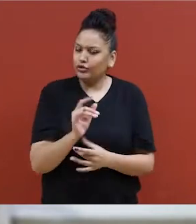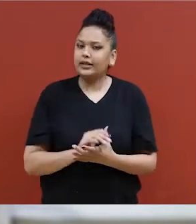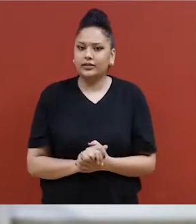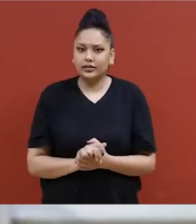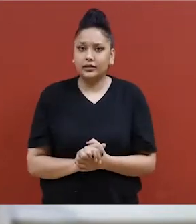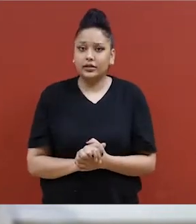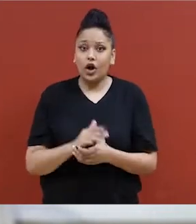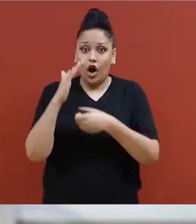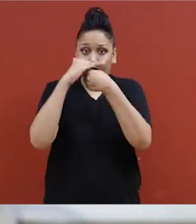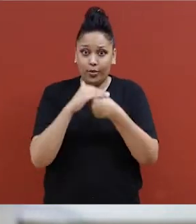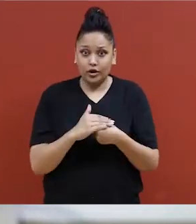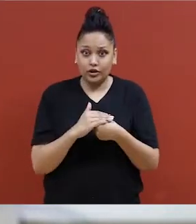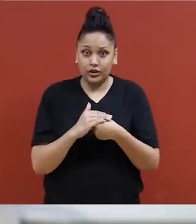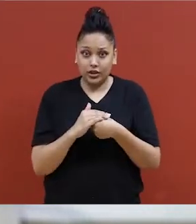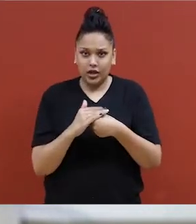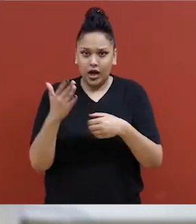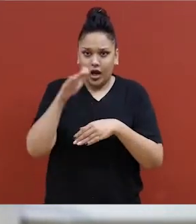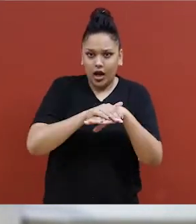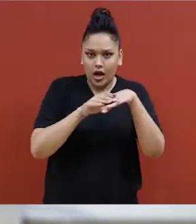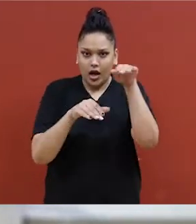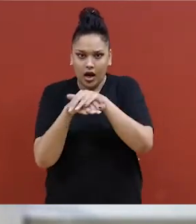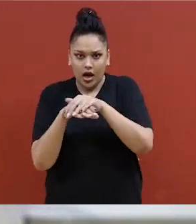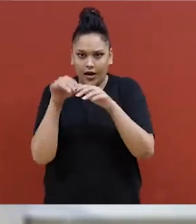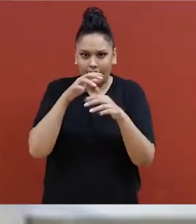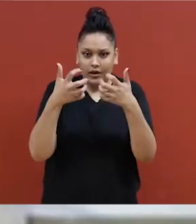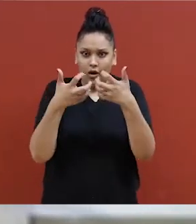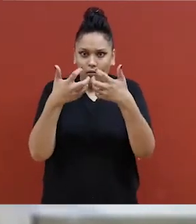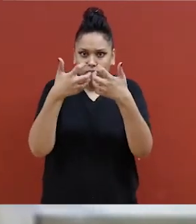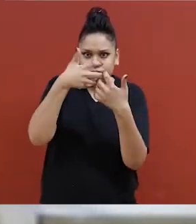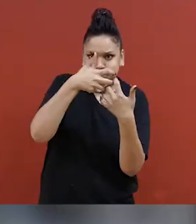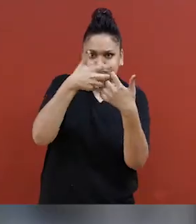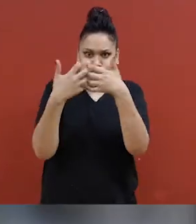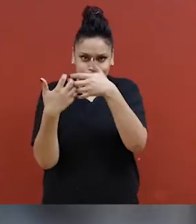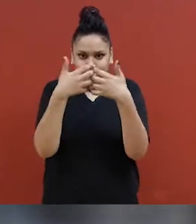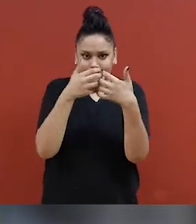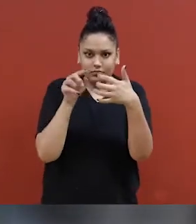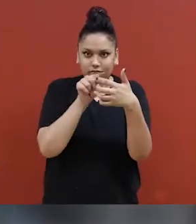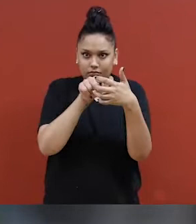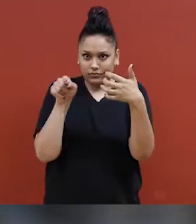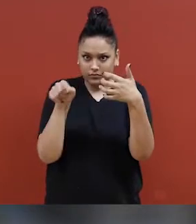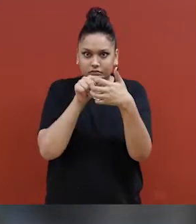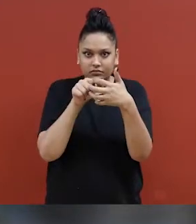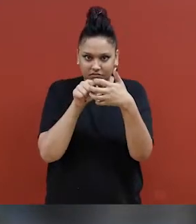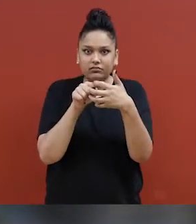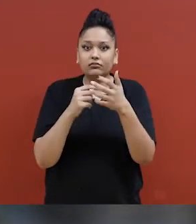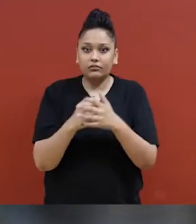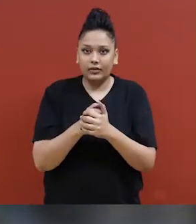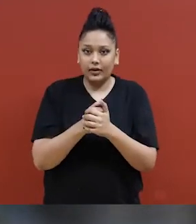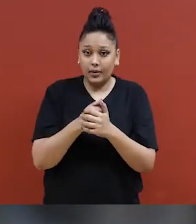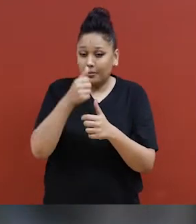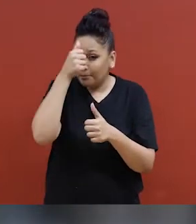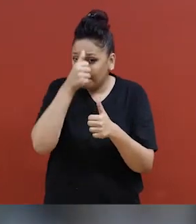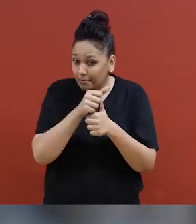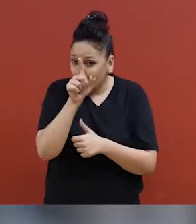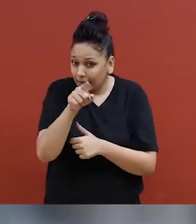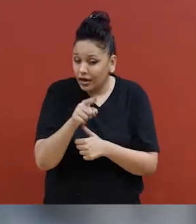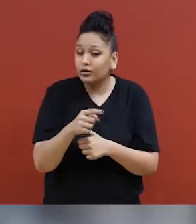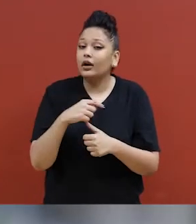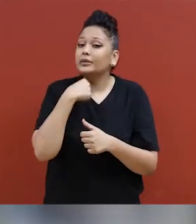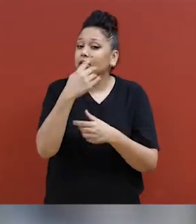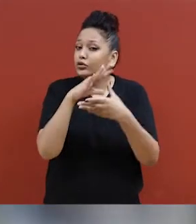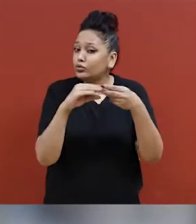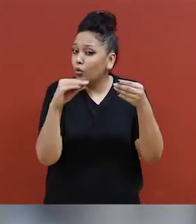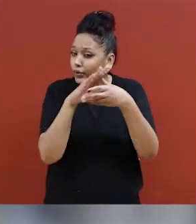nature of oppression is really obvious. Remember I told you the story about a woman on one of my